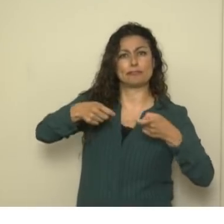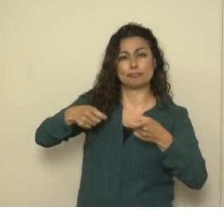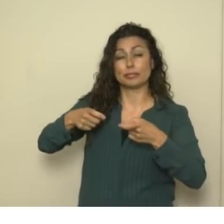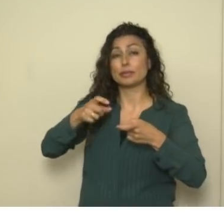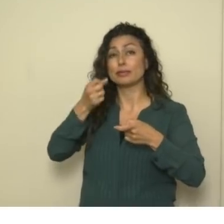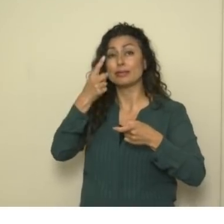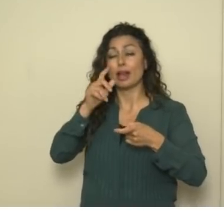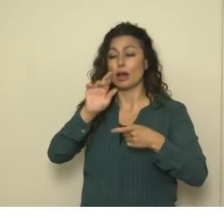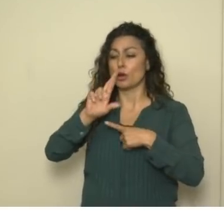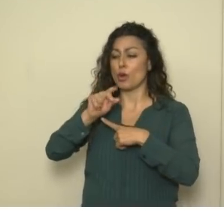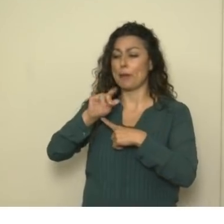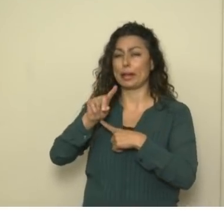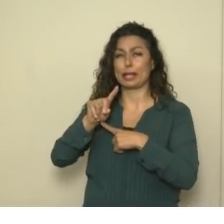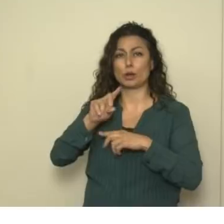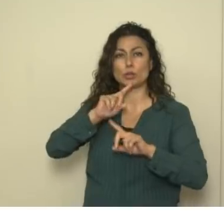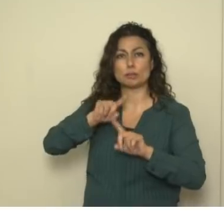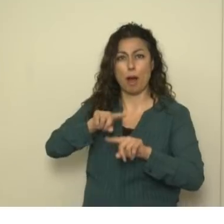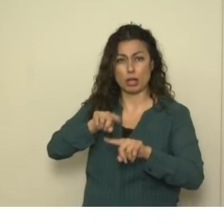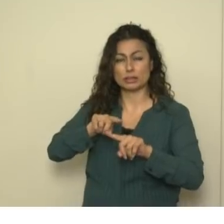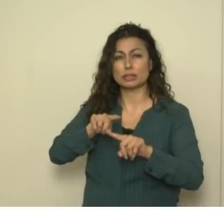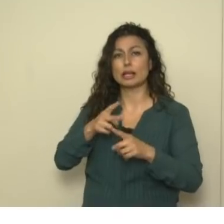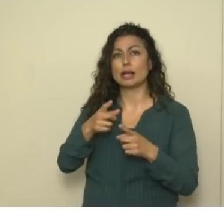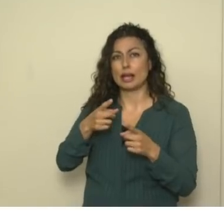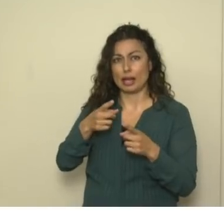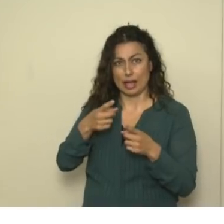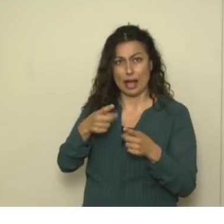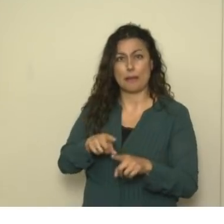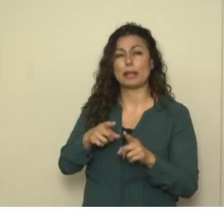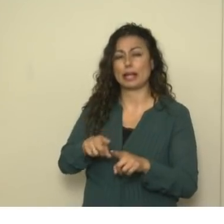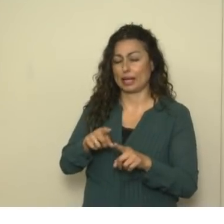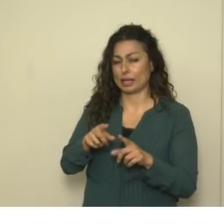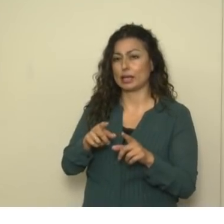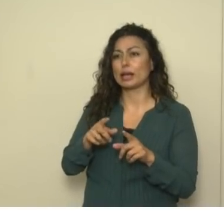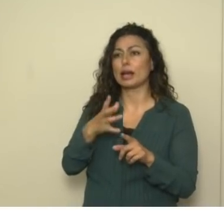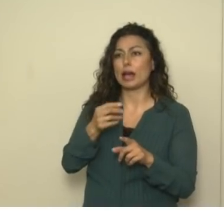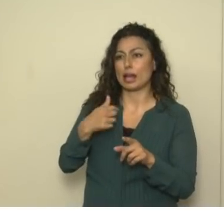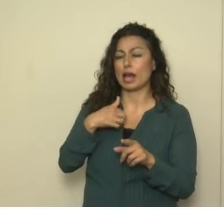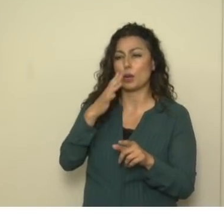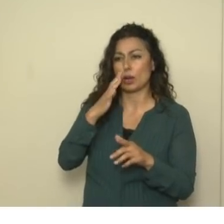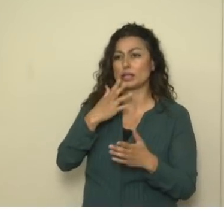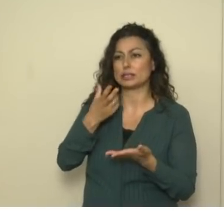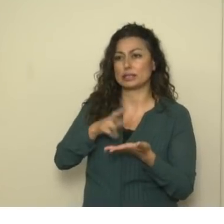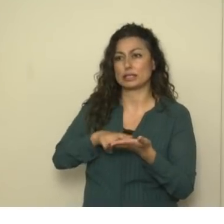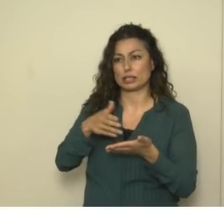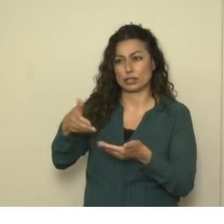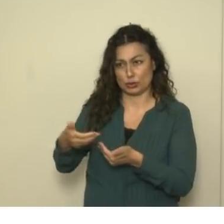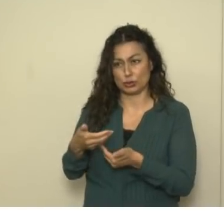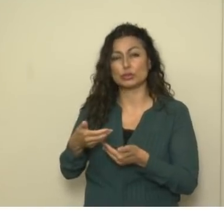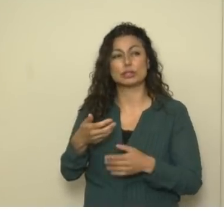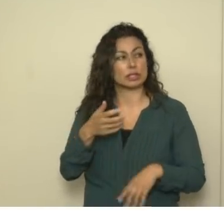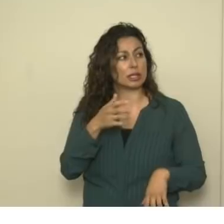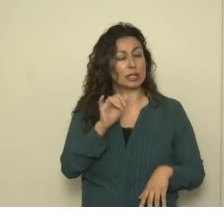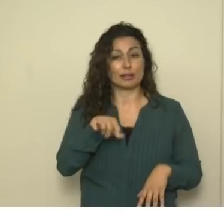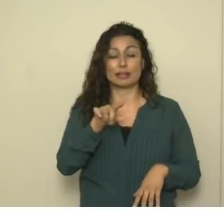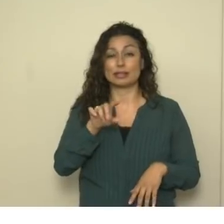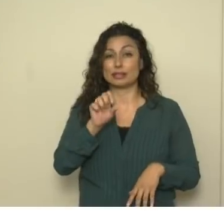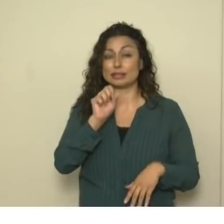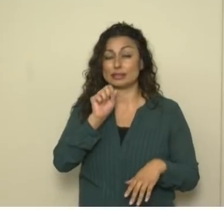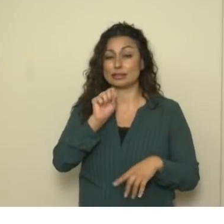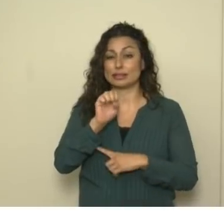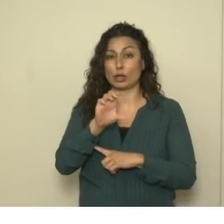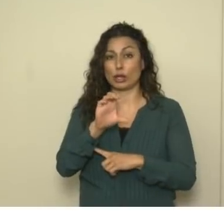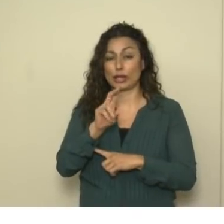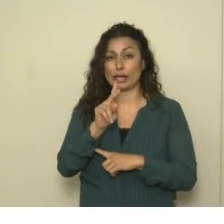responses are happening, and I'm going to introduce Secretary Kenny in just a minute to tell you more about that.